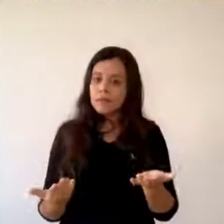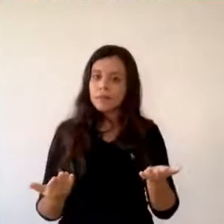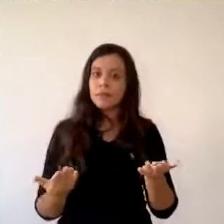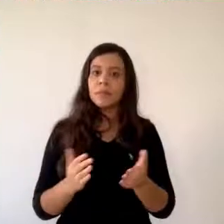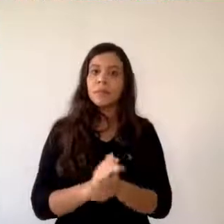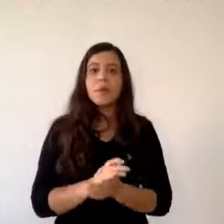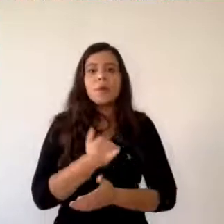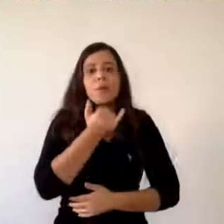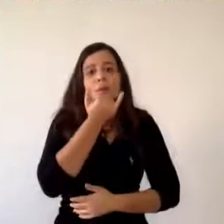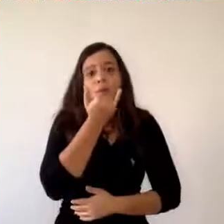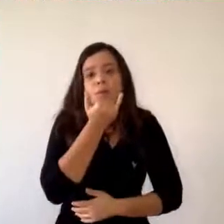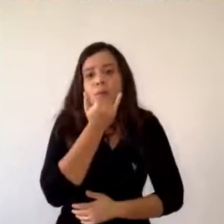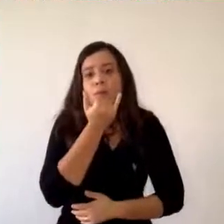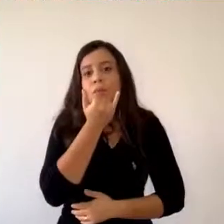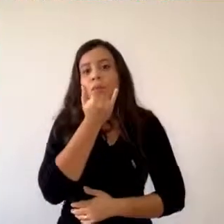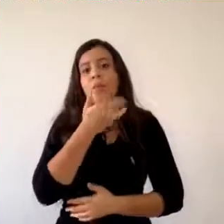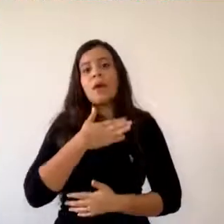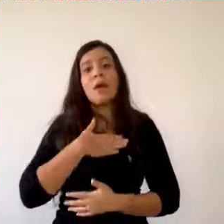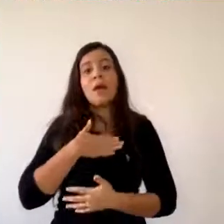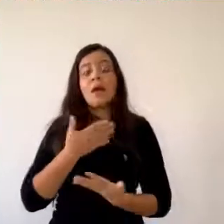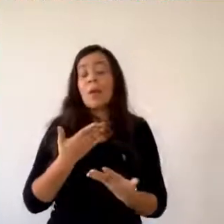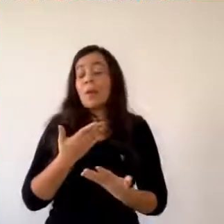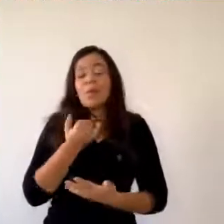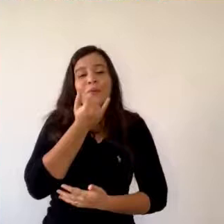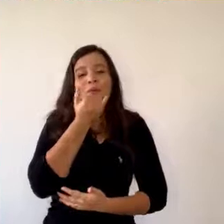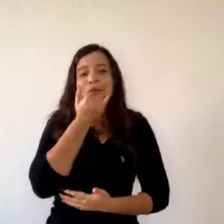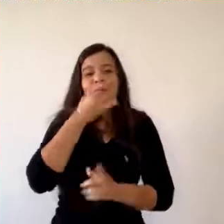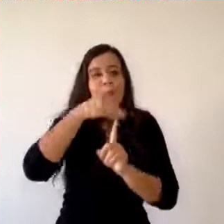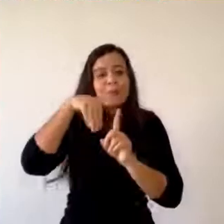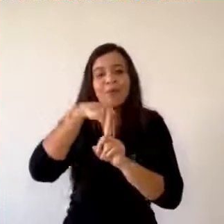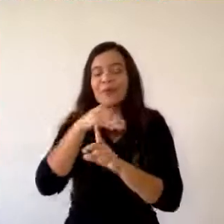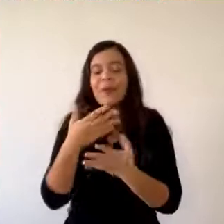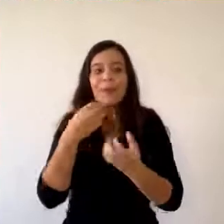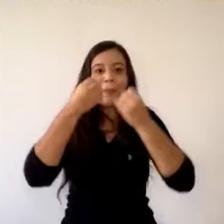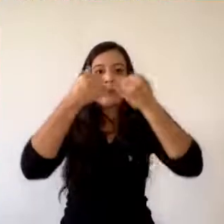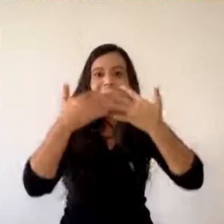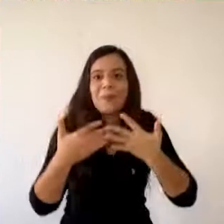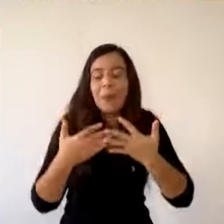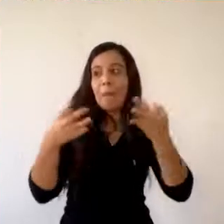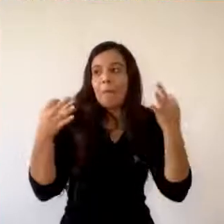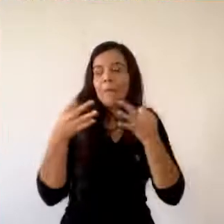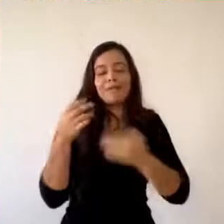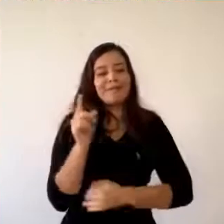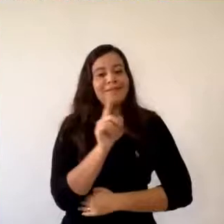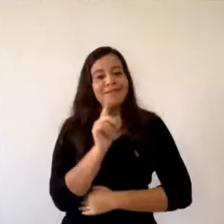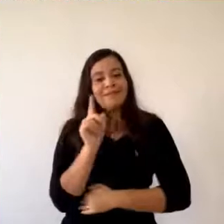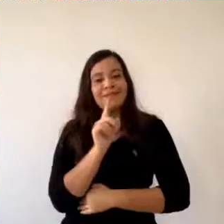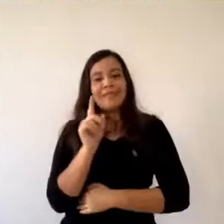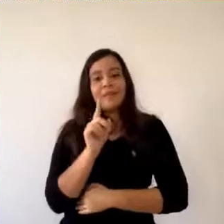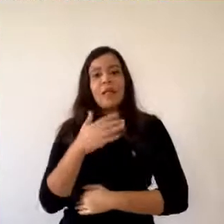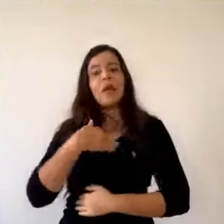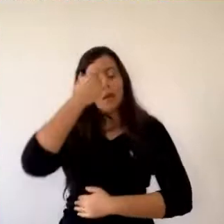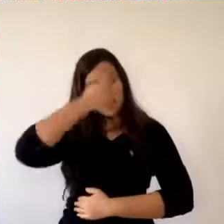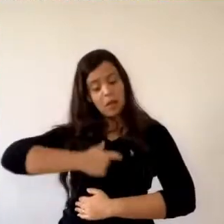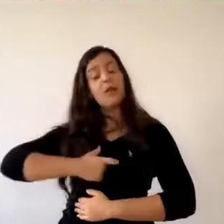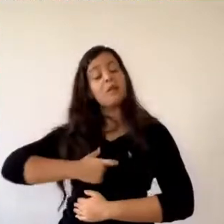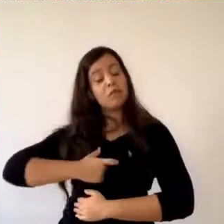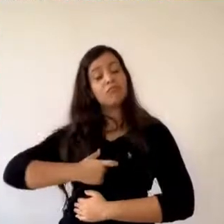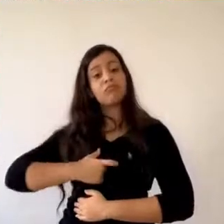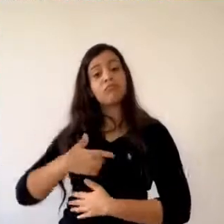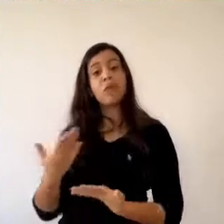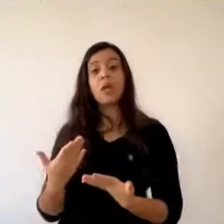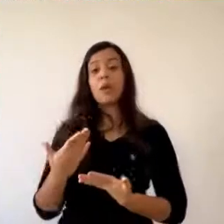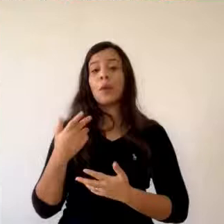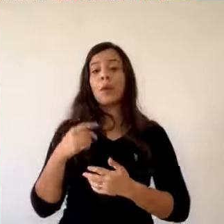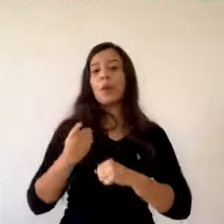that, sorry for my horrible internet signal, my apologies, as a privileged